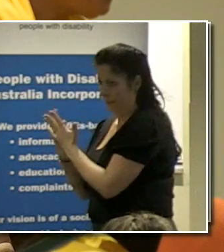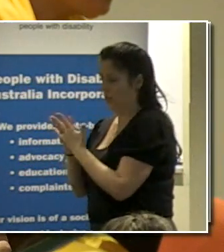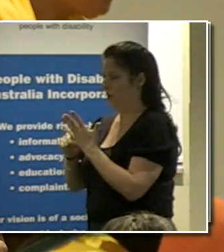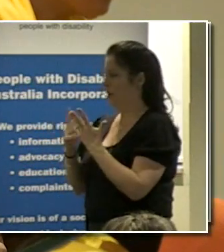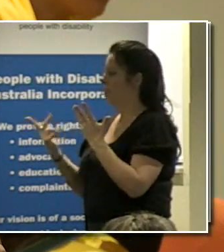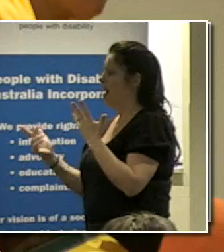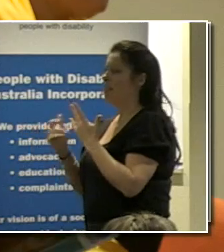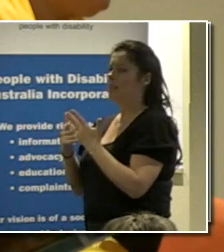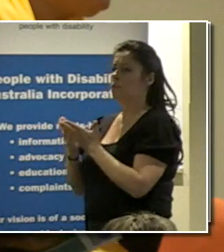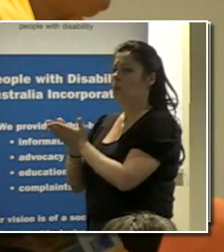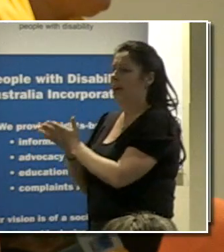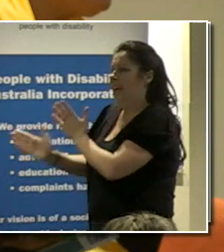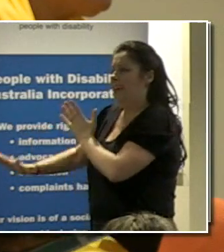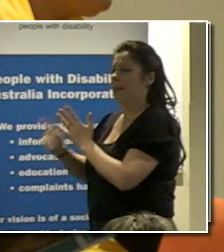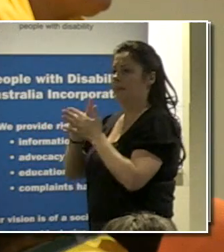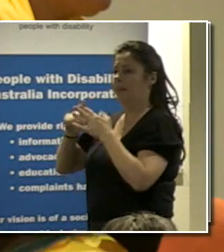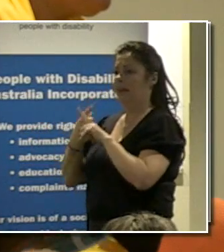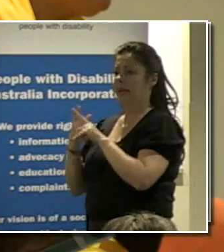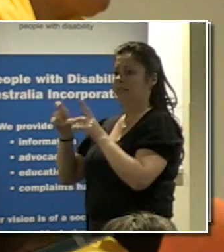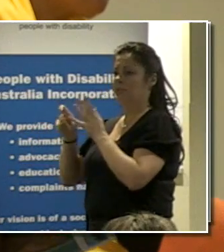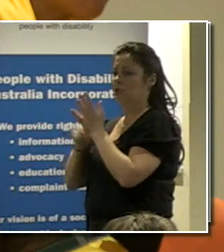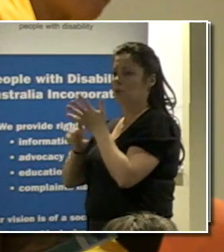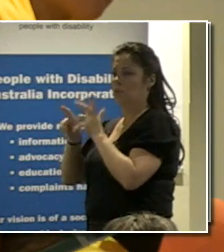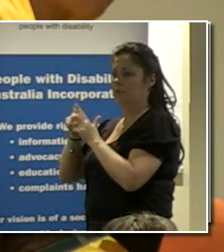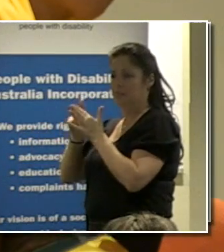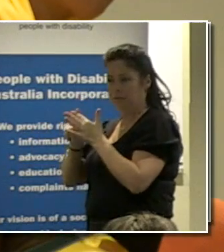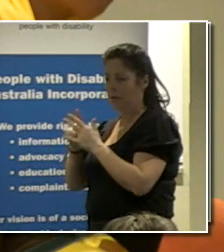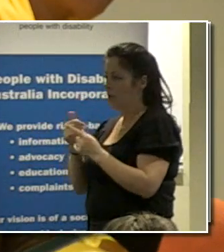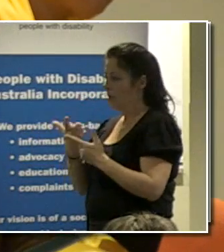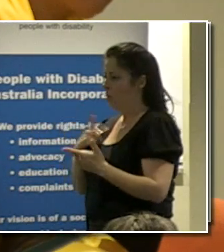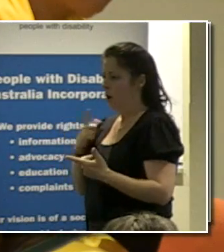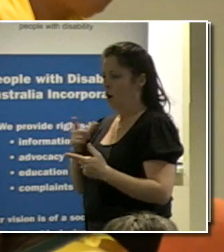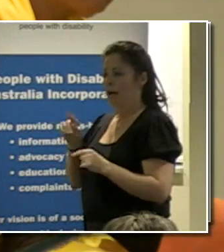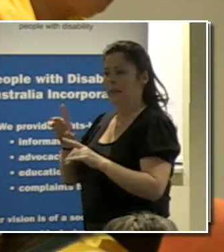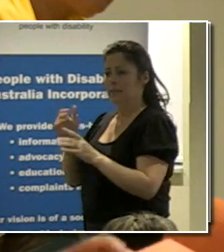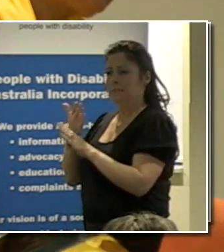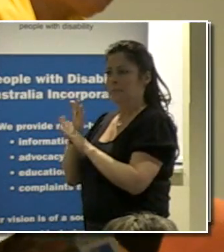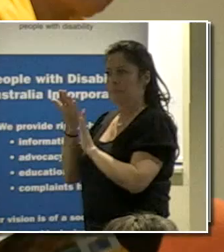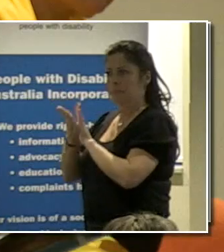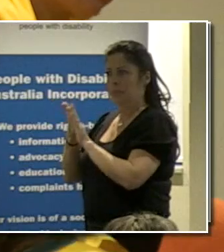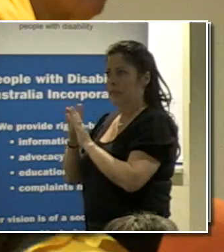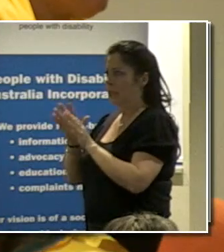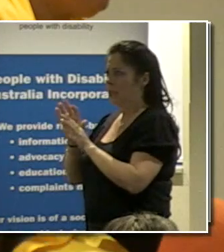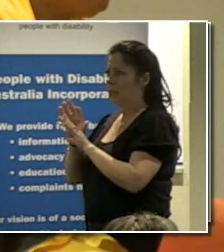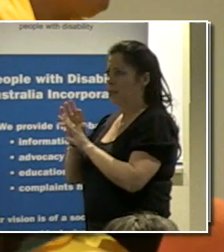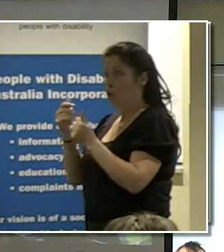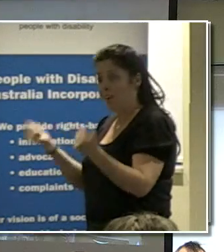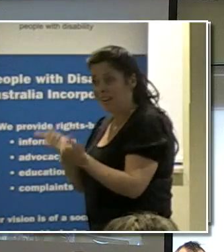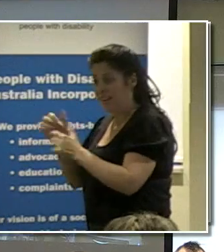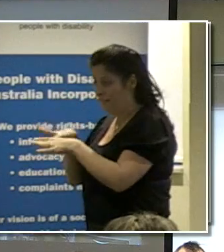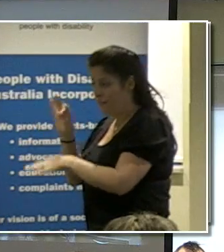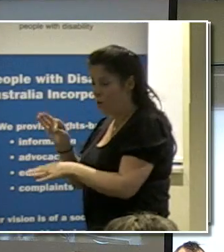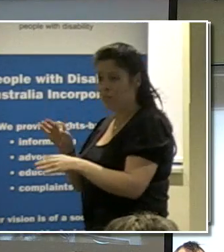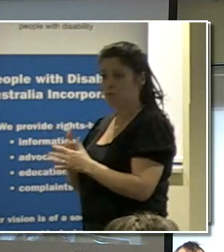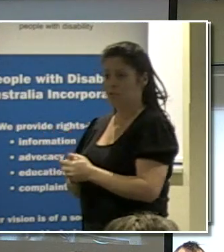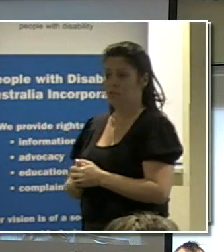that they were, they just didn't get enough votes? Was that what you meant by excluded or...? It